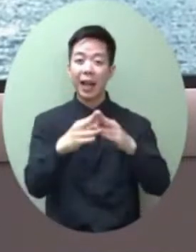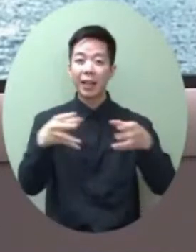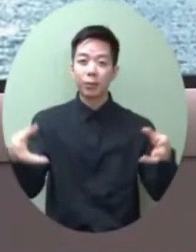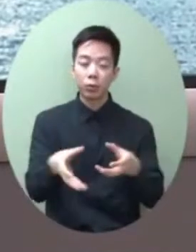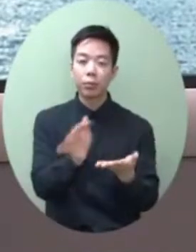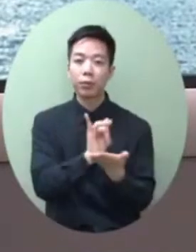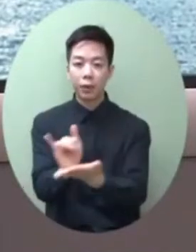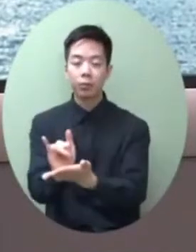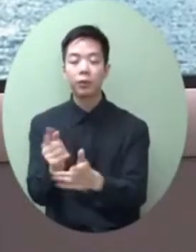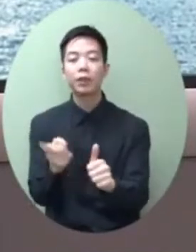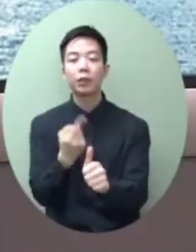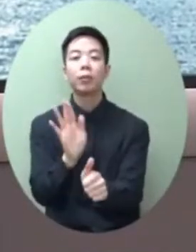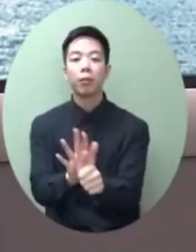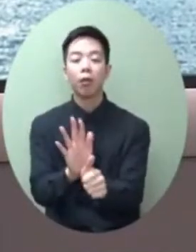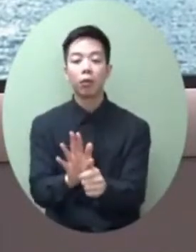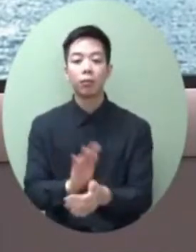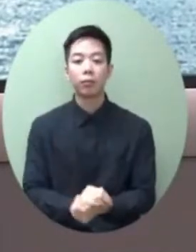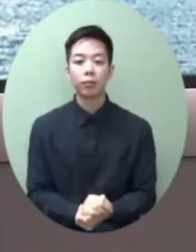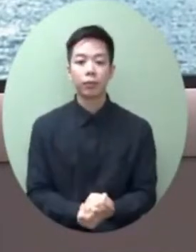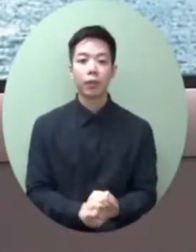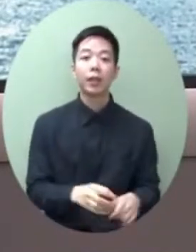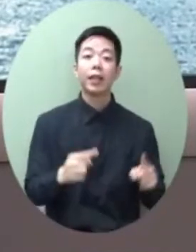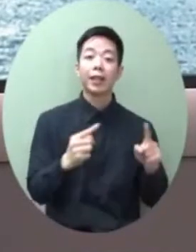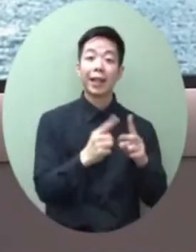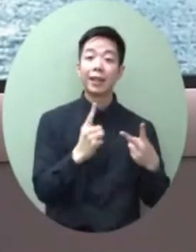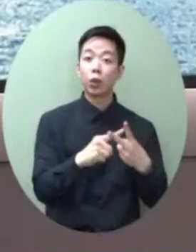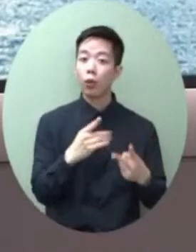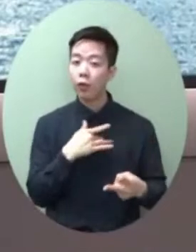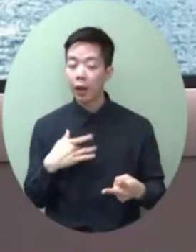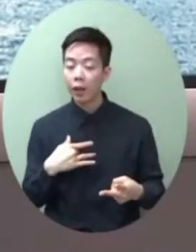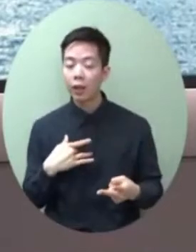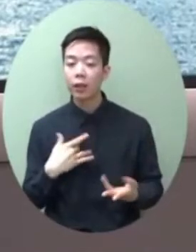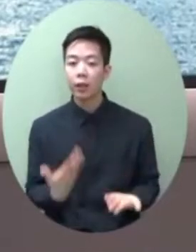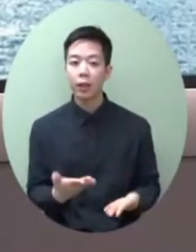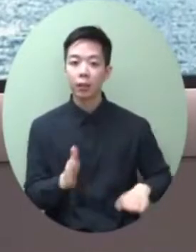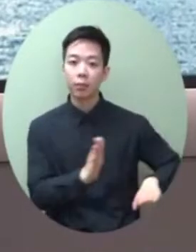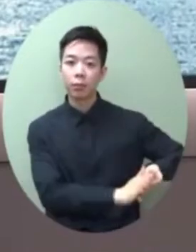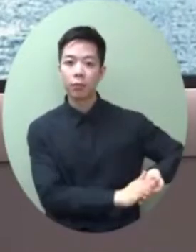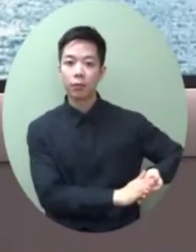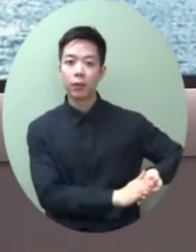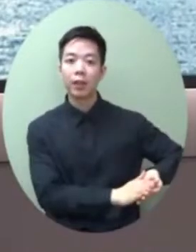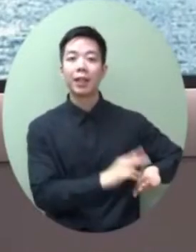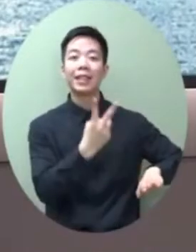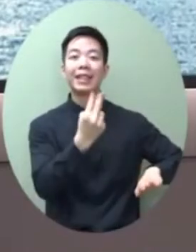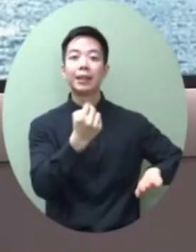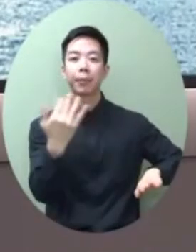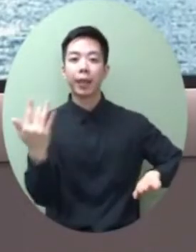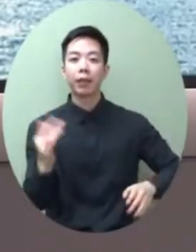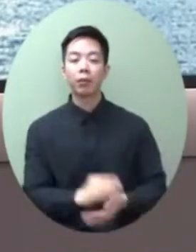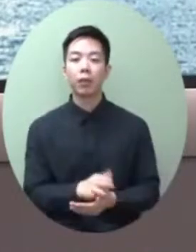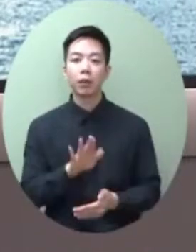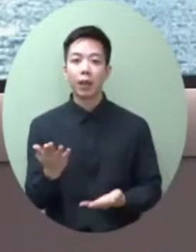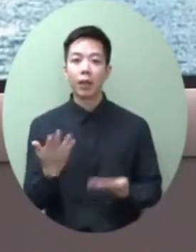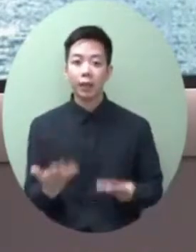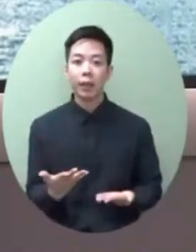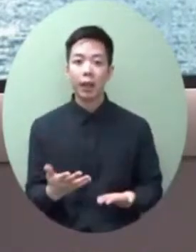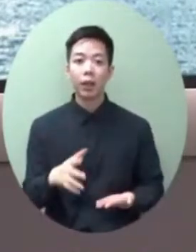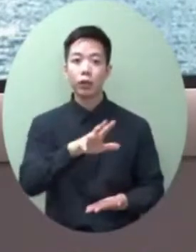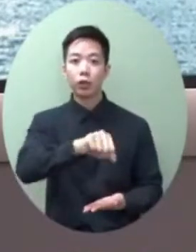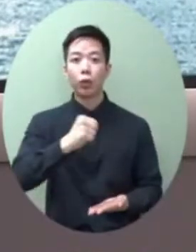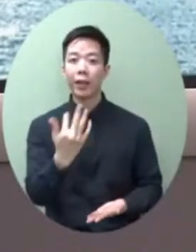we can for the families concerned. For ECMO, right now, hospital A has about 20 of